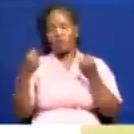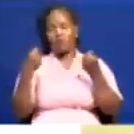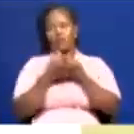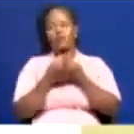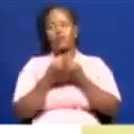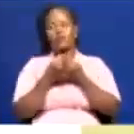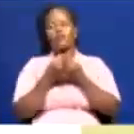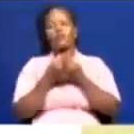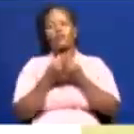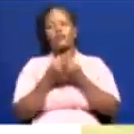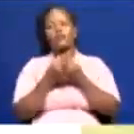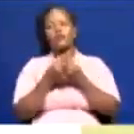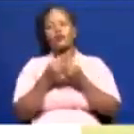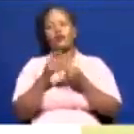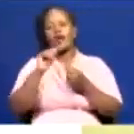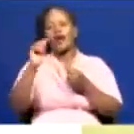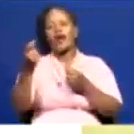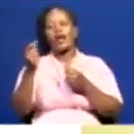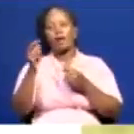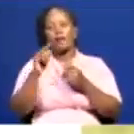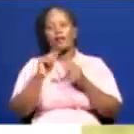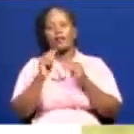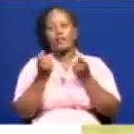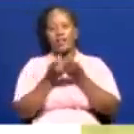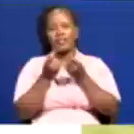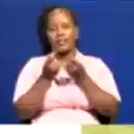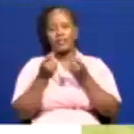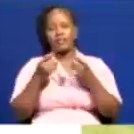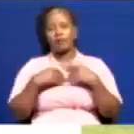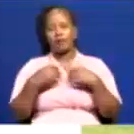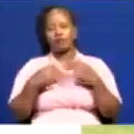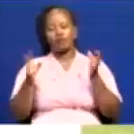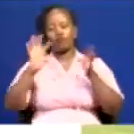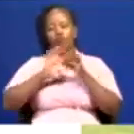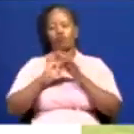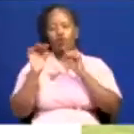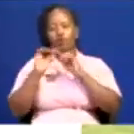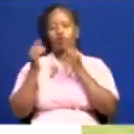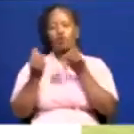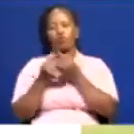dunia, Harambee Stars imehudhurishwa kundini fa pamoja na